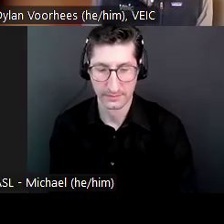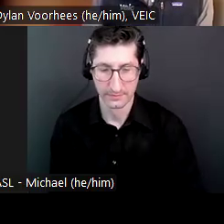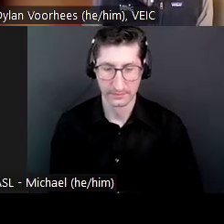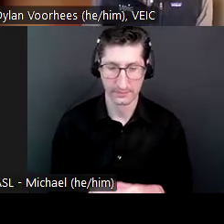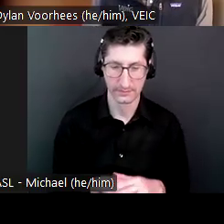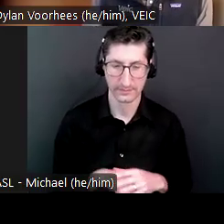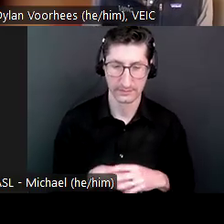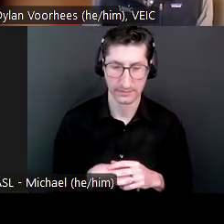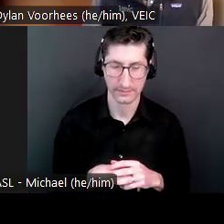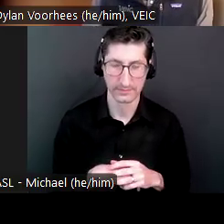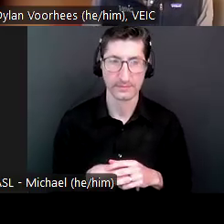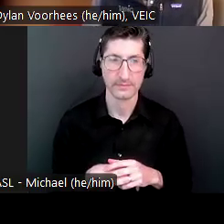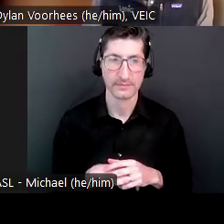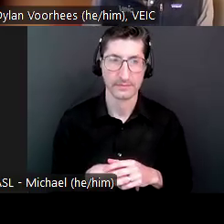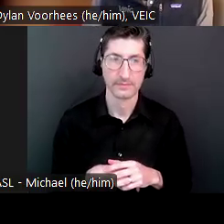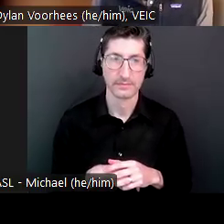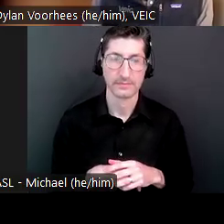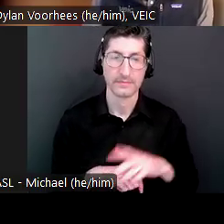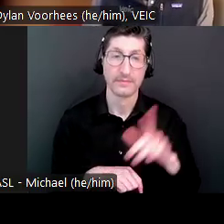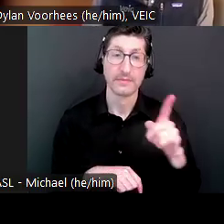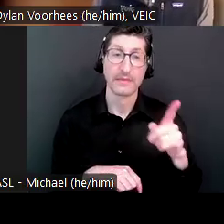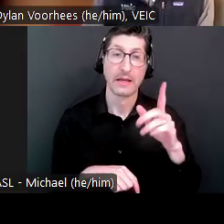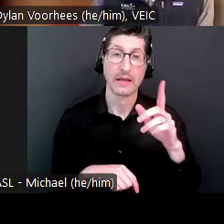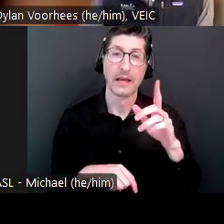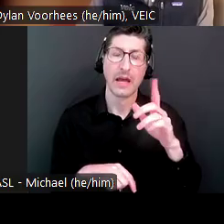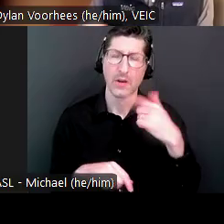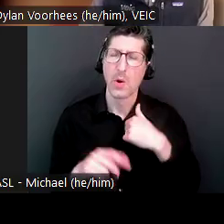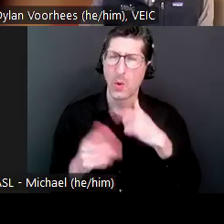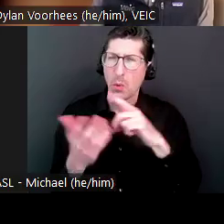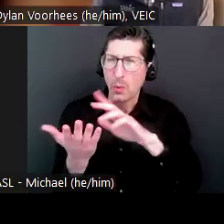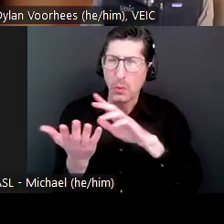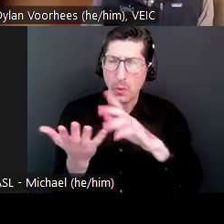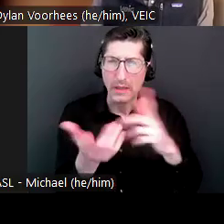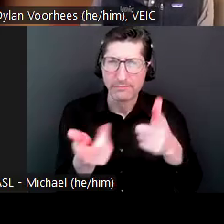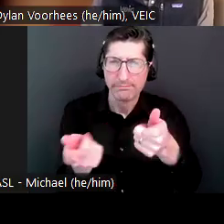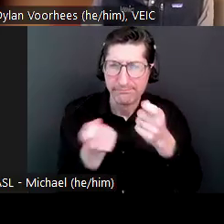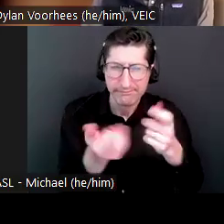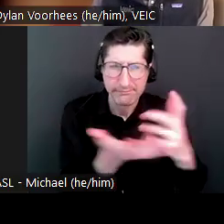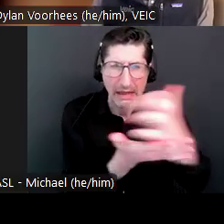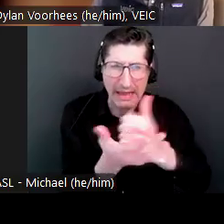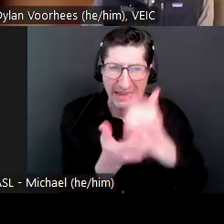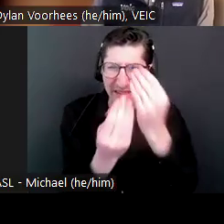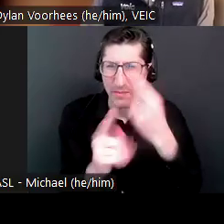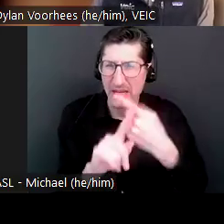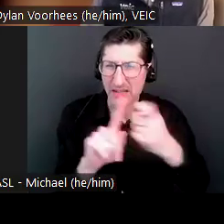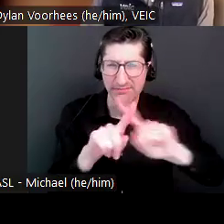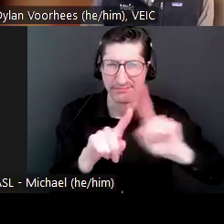throughout this project, we drew on multiple sources of input and information. This is just a very high-level summary